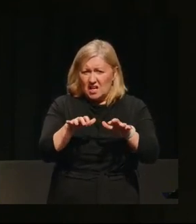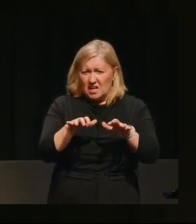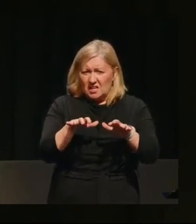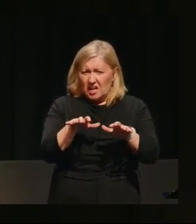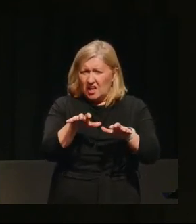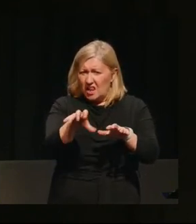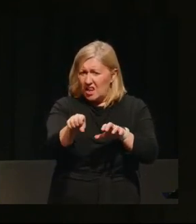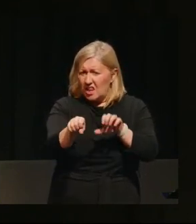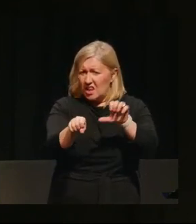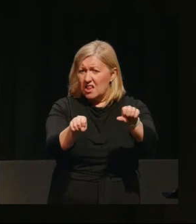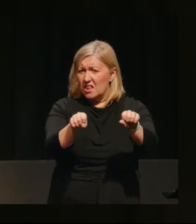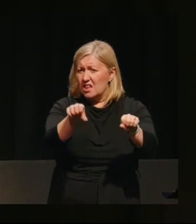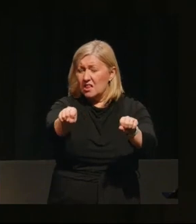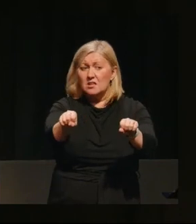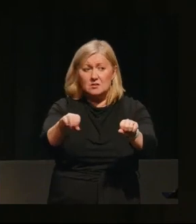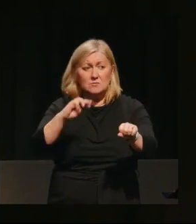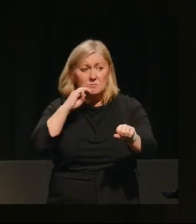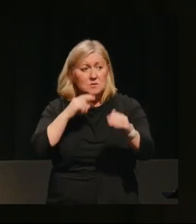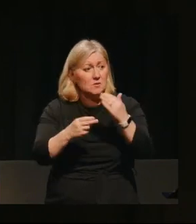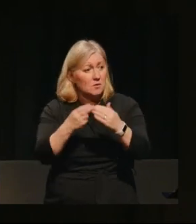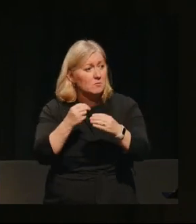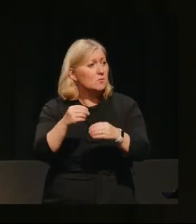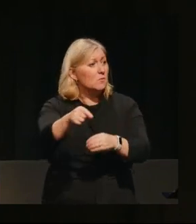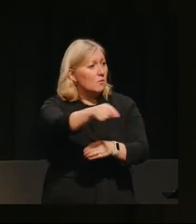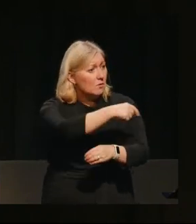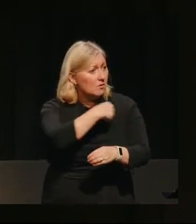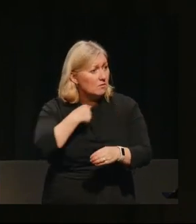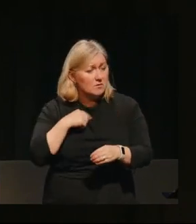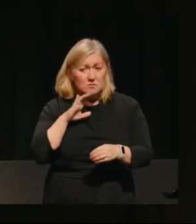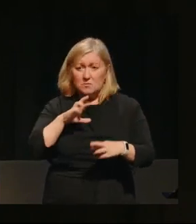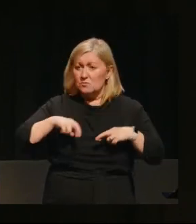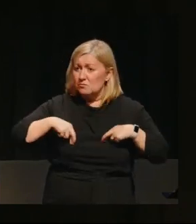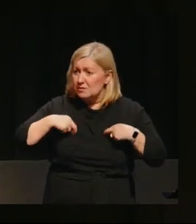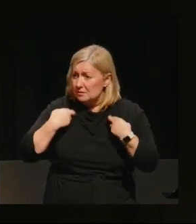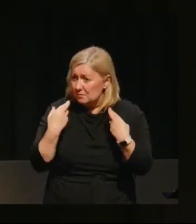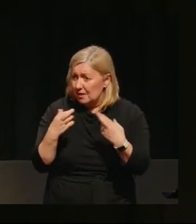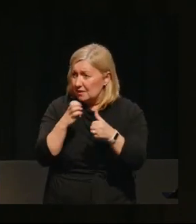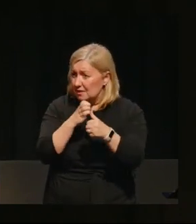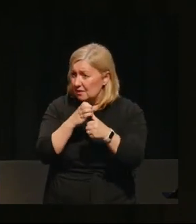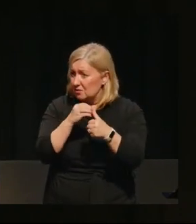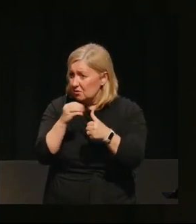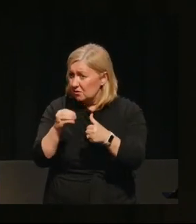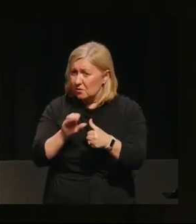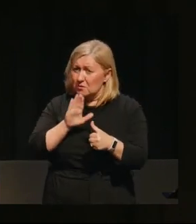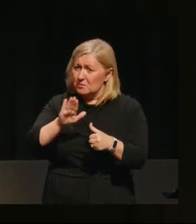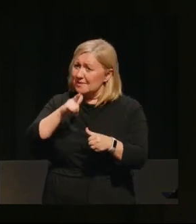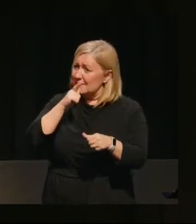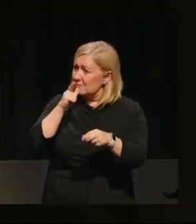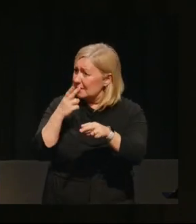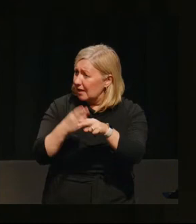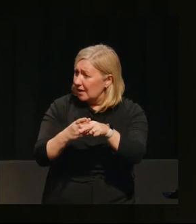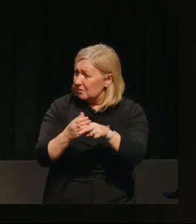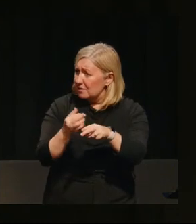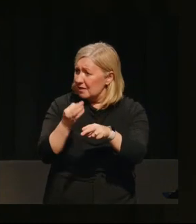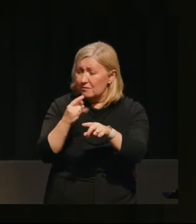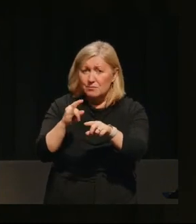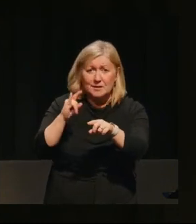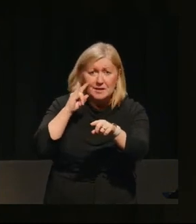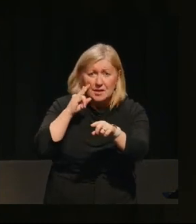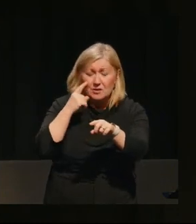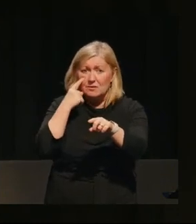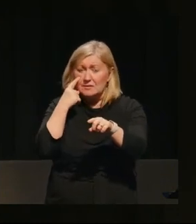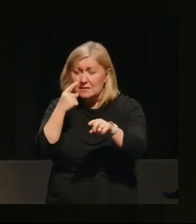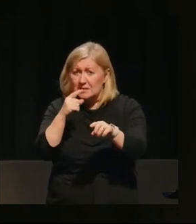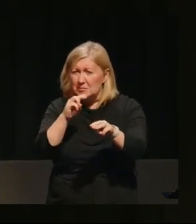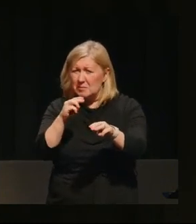It is up to all of us to respect one another and to speak out when we hear expressions of hatred